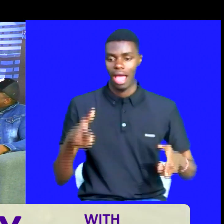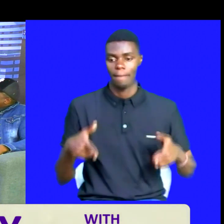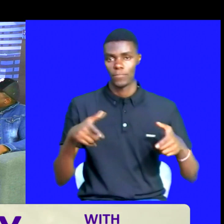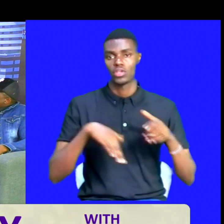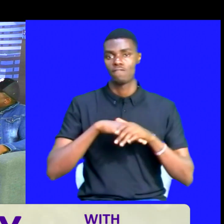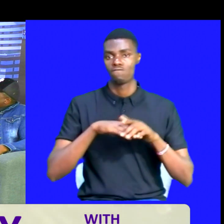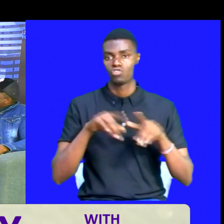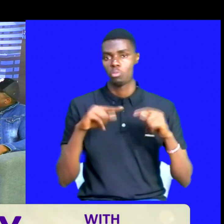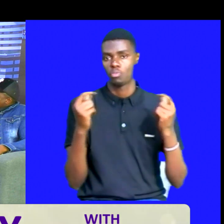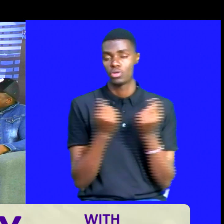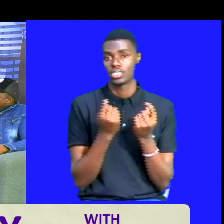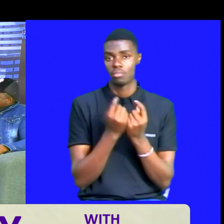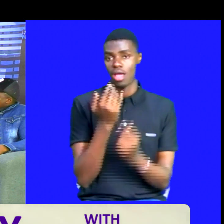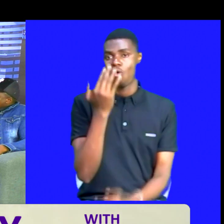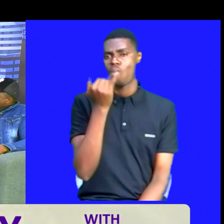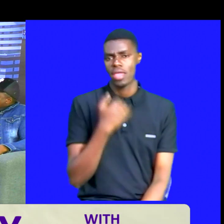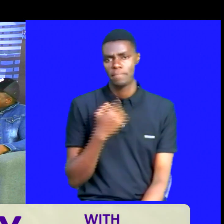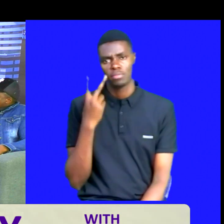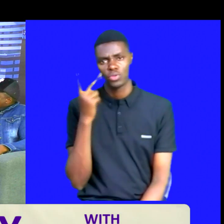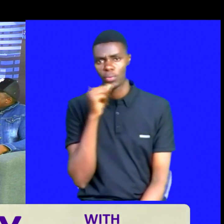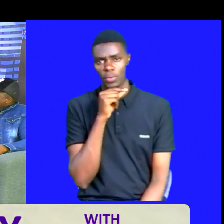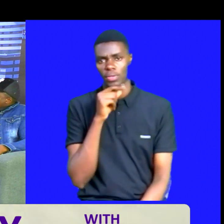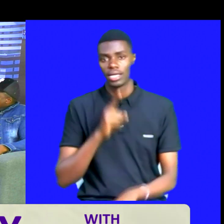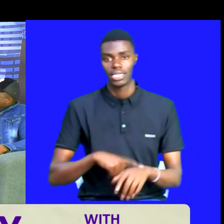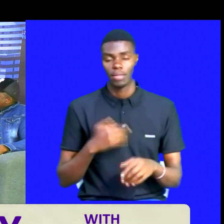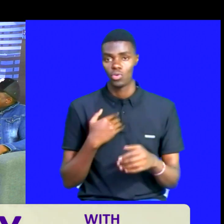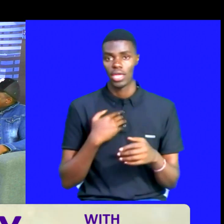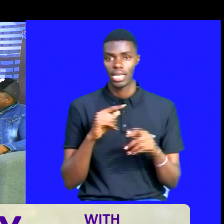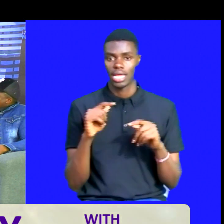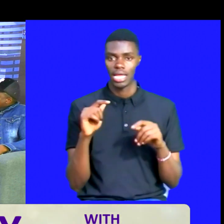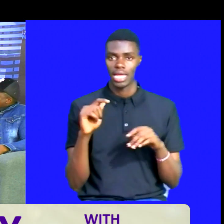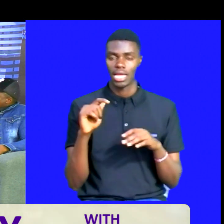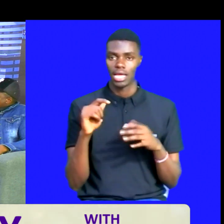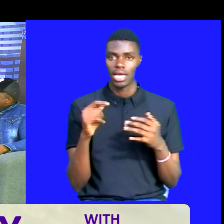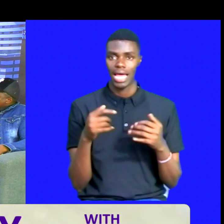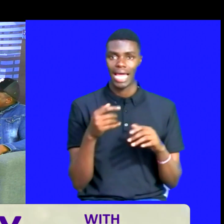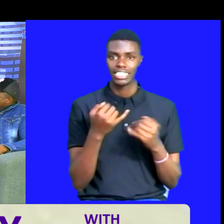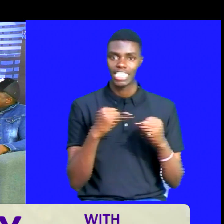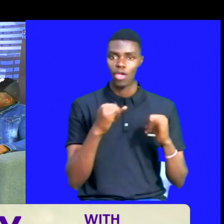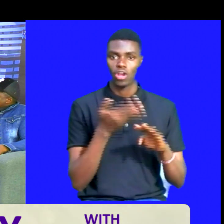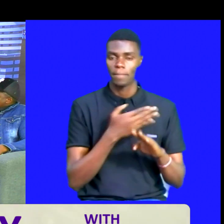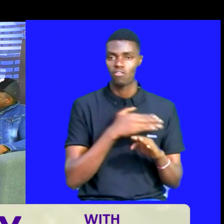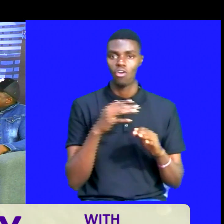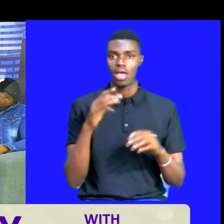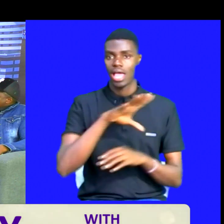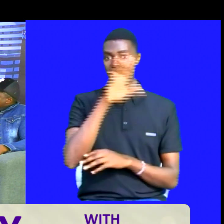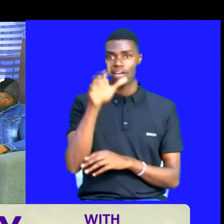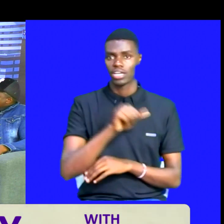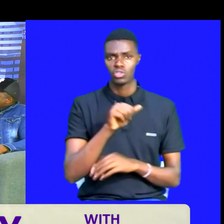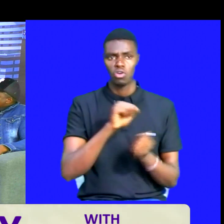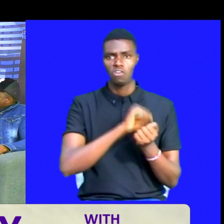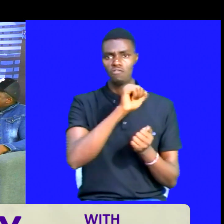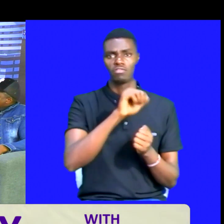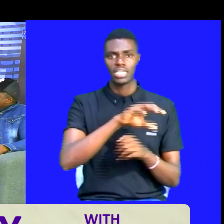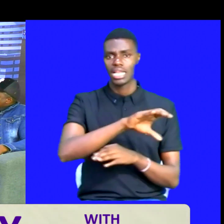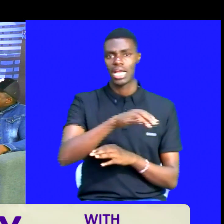team, because I saw, when you had the trials before the African Para Games, 15 counties, that is a lot of people